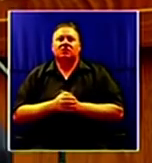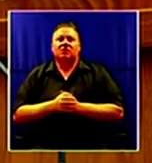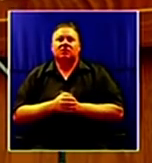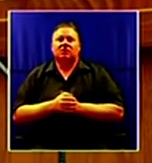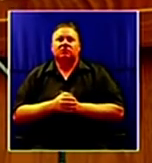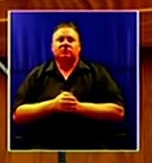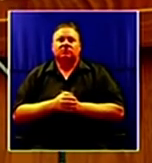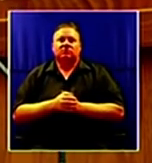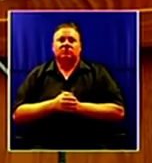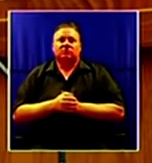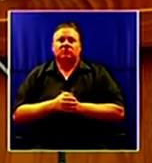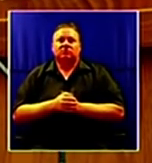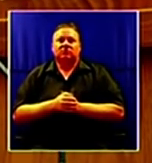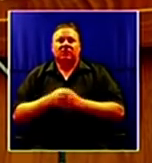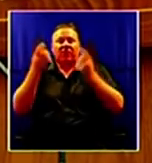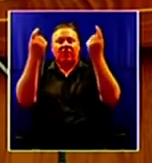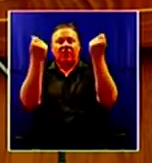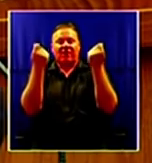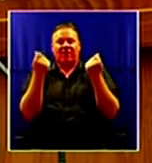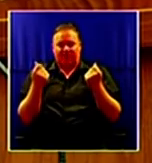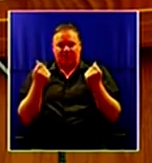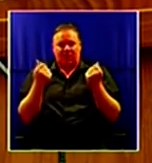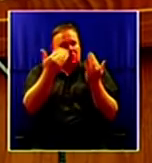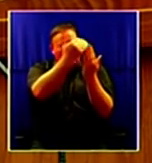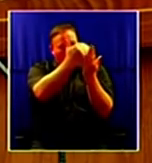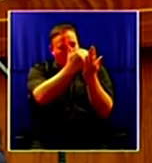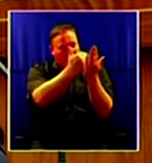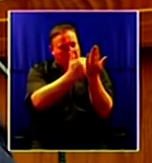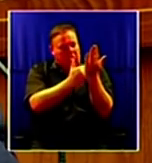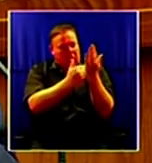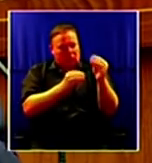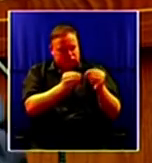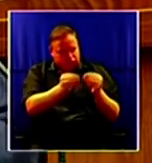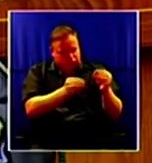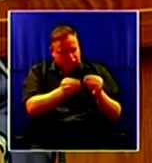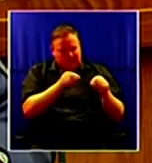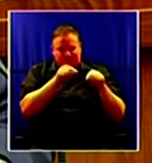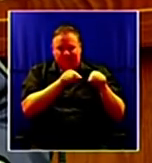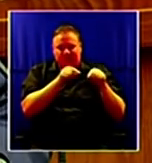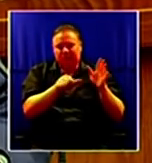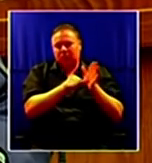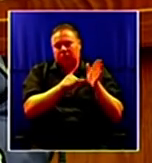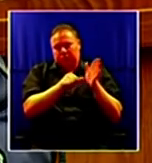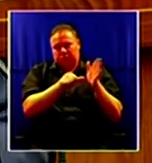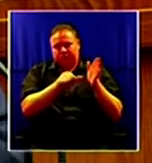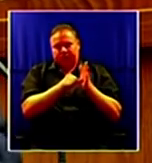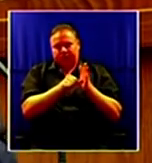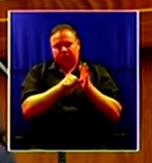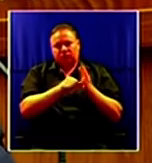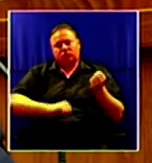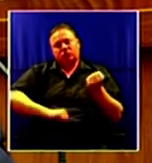getting our fiscal house in order is the biggest contribution we can make to support our